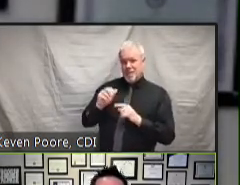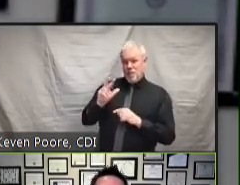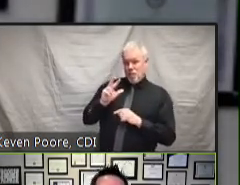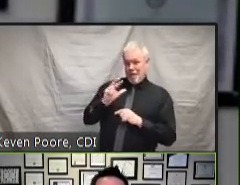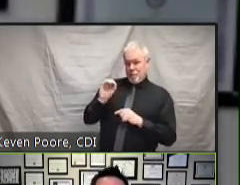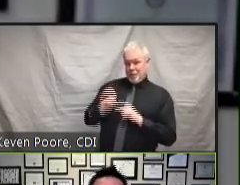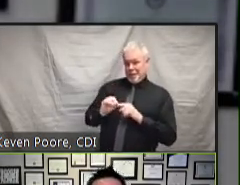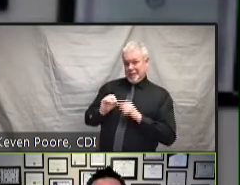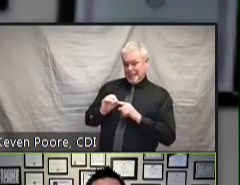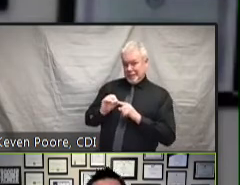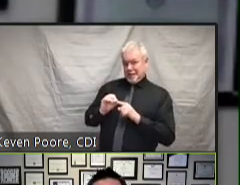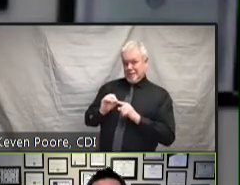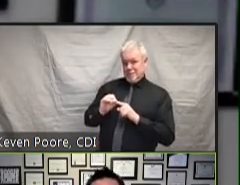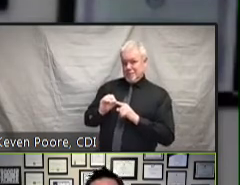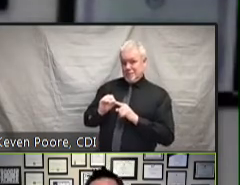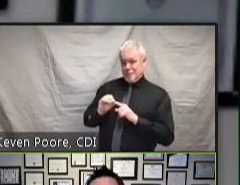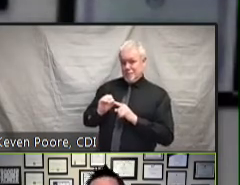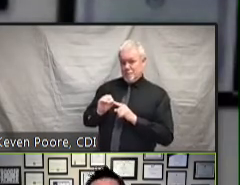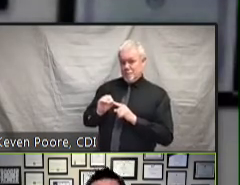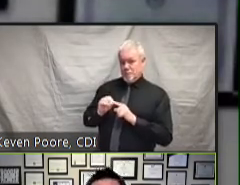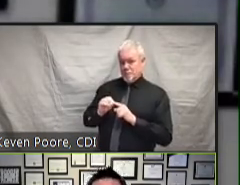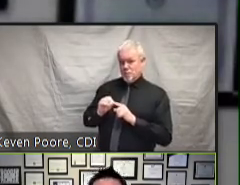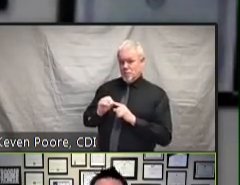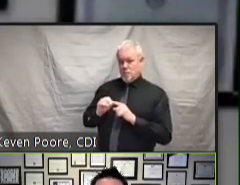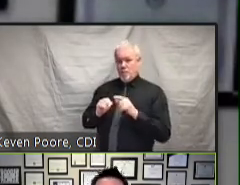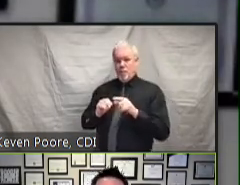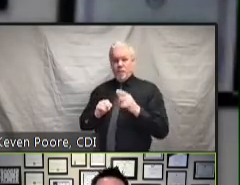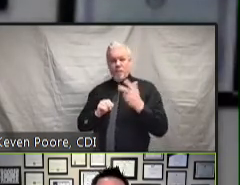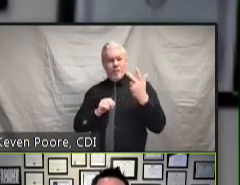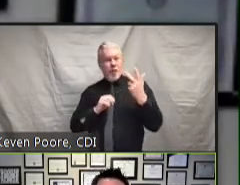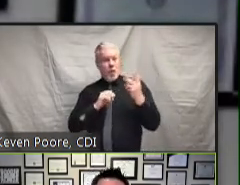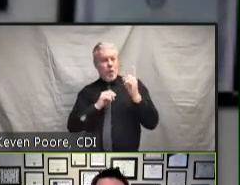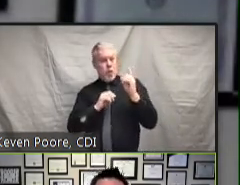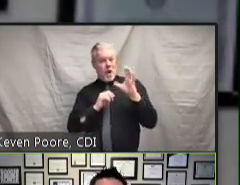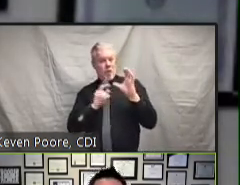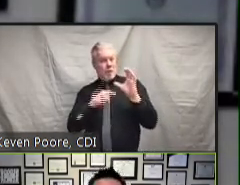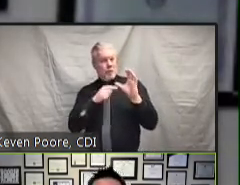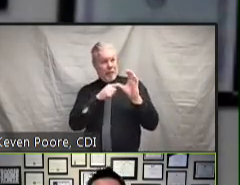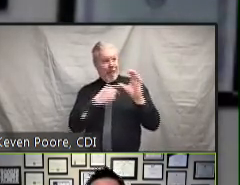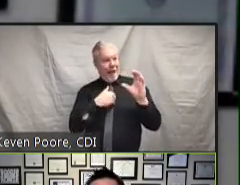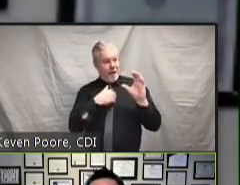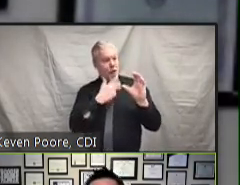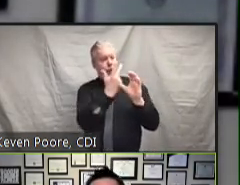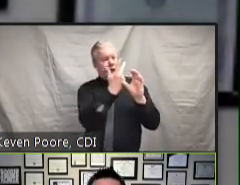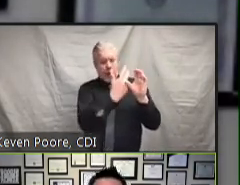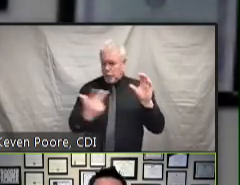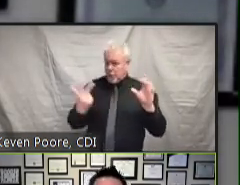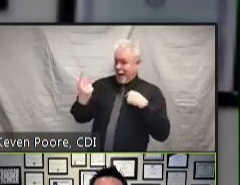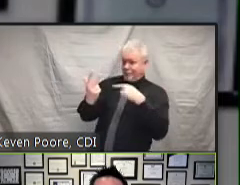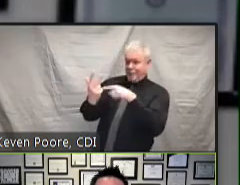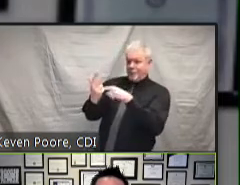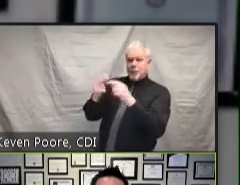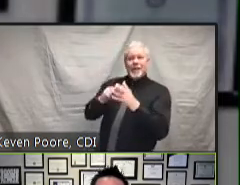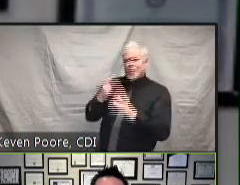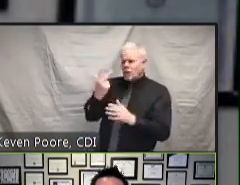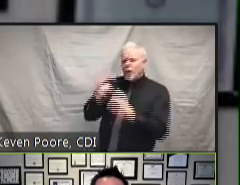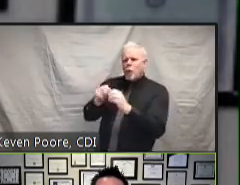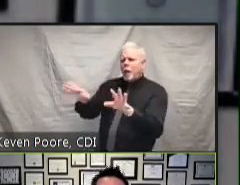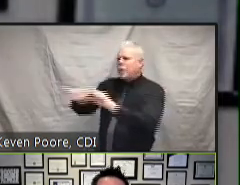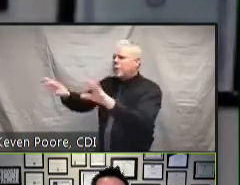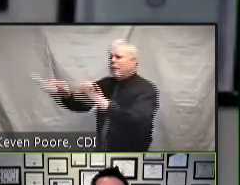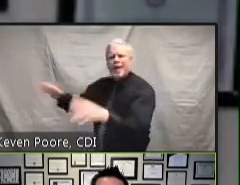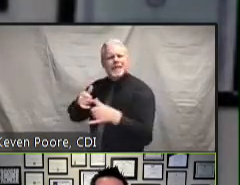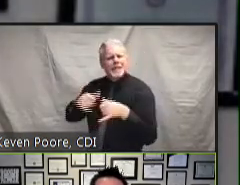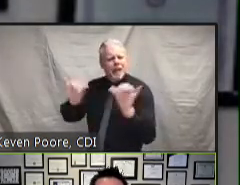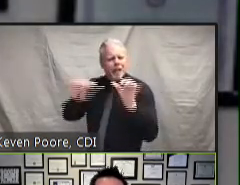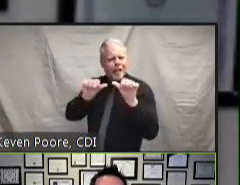for transmitting this infection to other people. So it's not the time to stop taking our precautions. But at the same time, we were looking at a